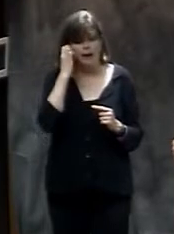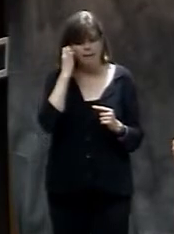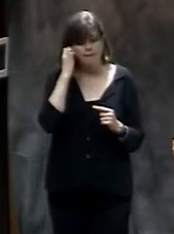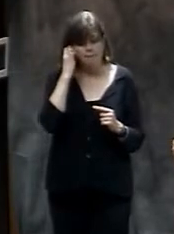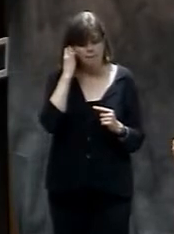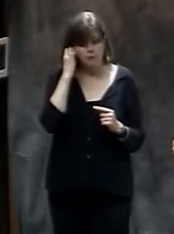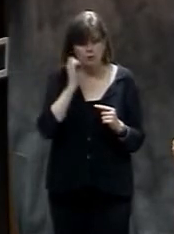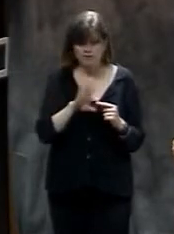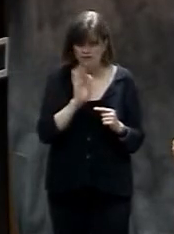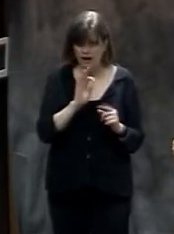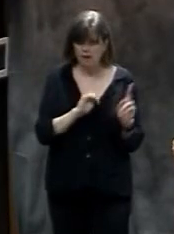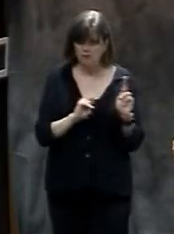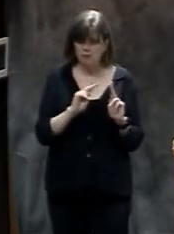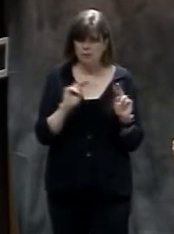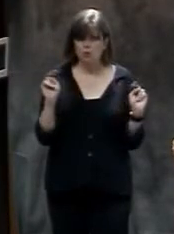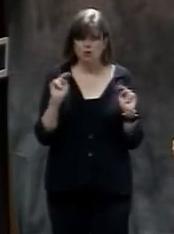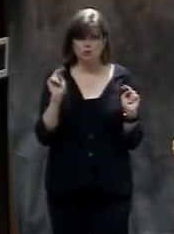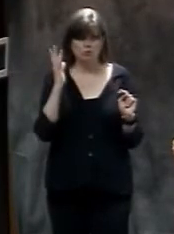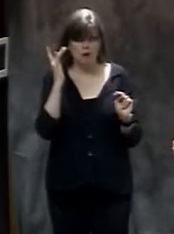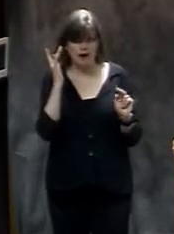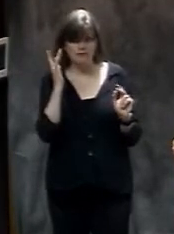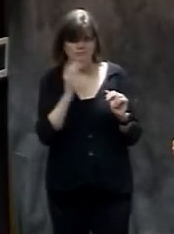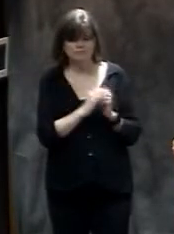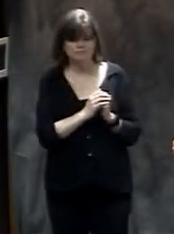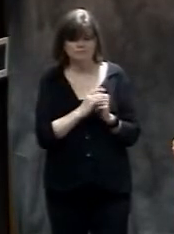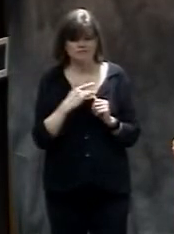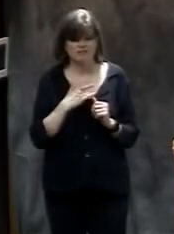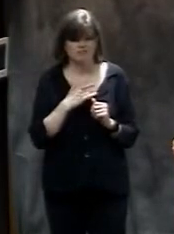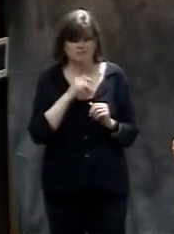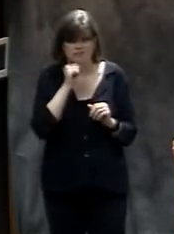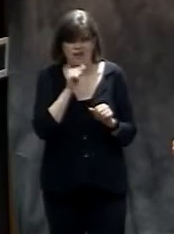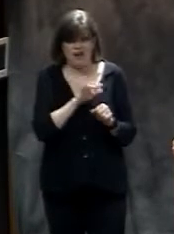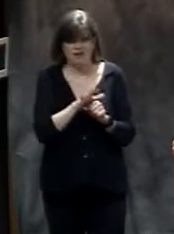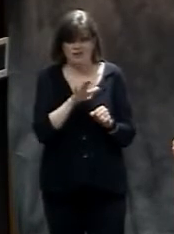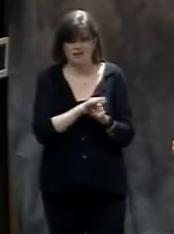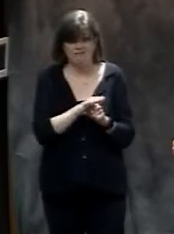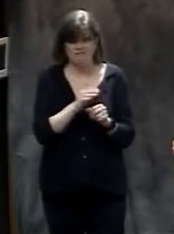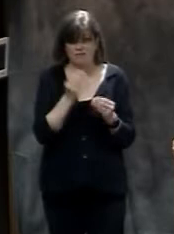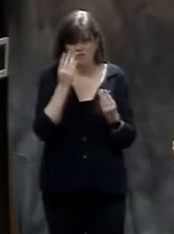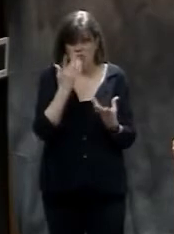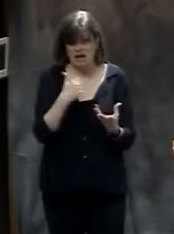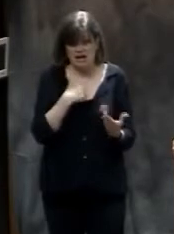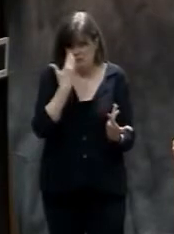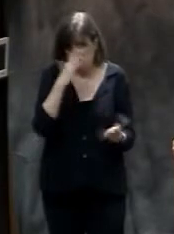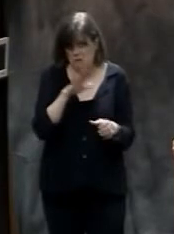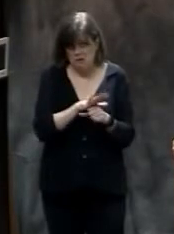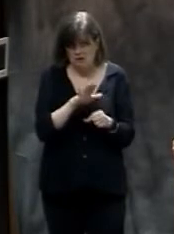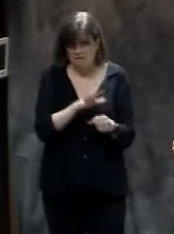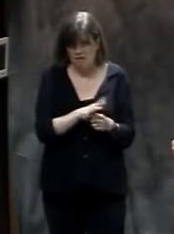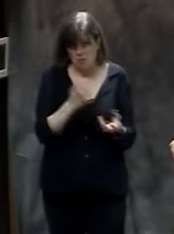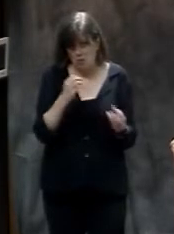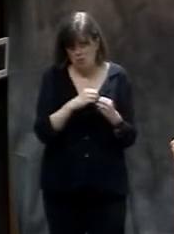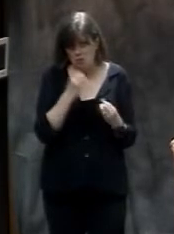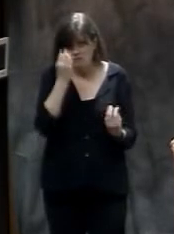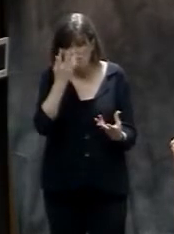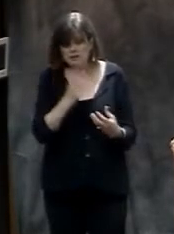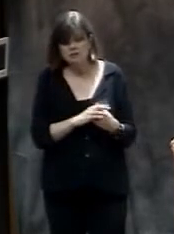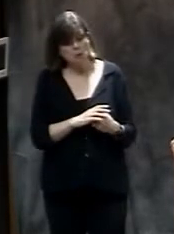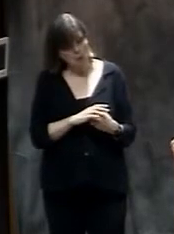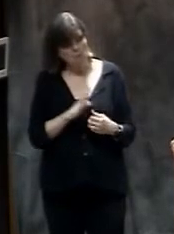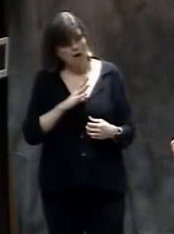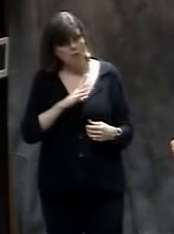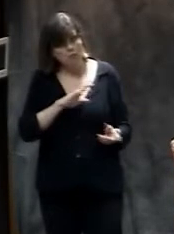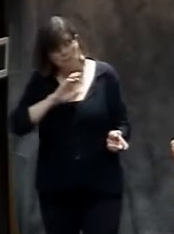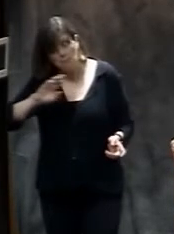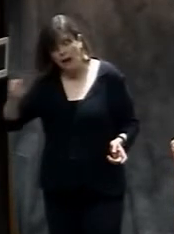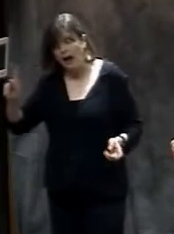We find that people were neutral because they felt like they didn't have enough information. They wanted more information. So we were able to go back to our stakeholder and